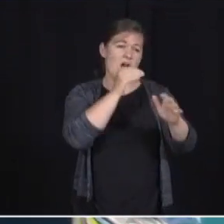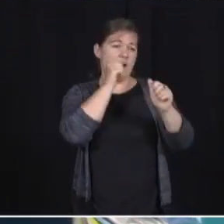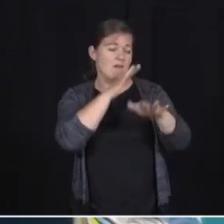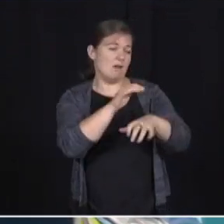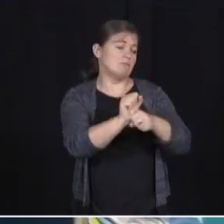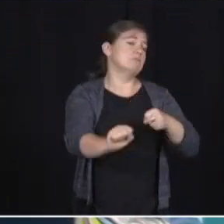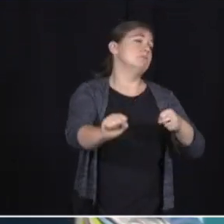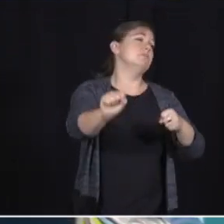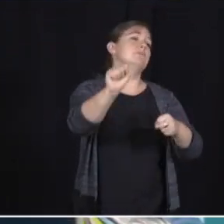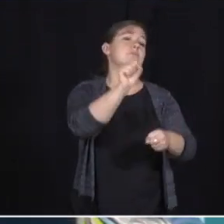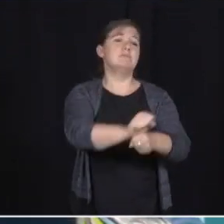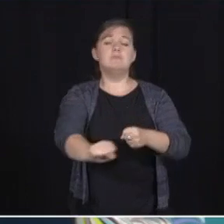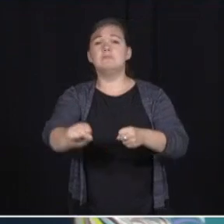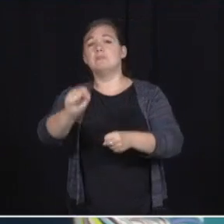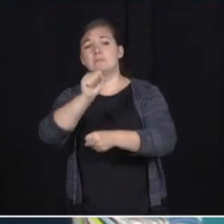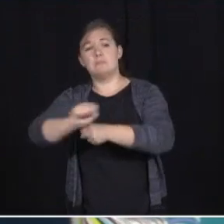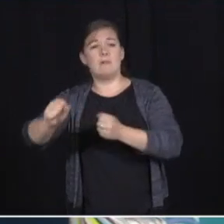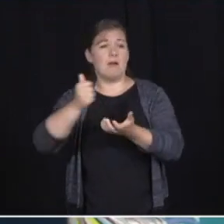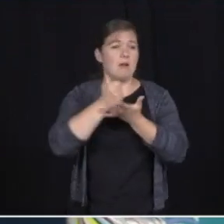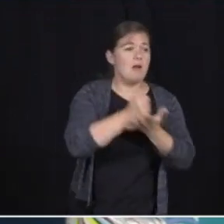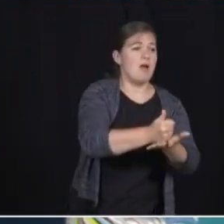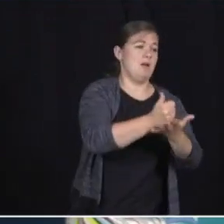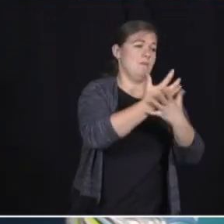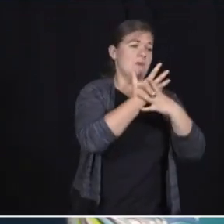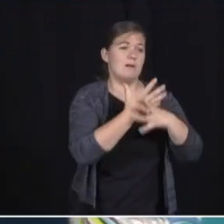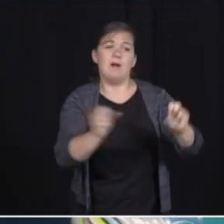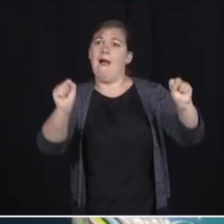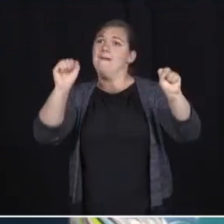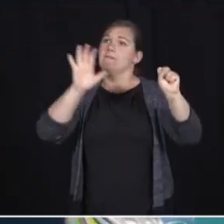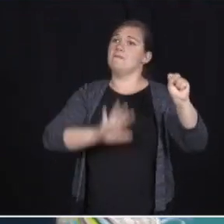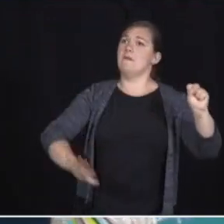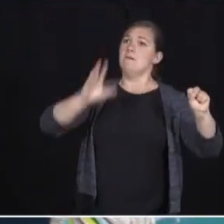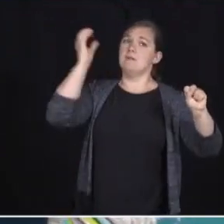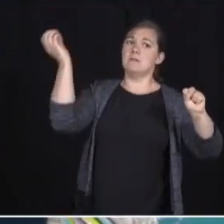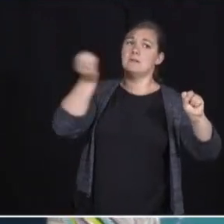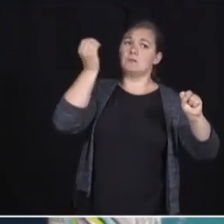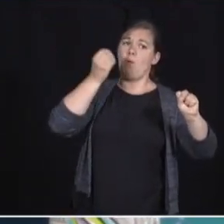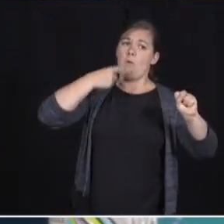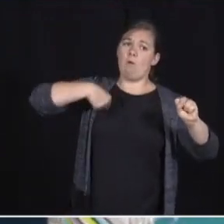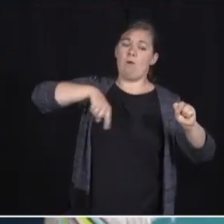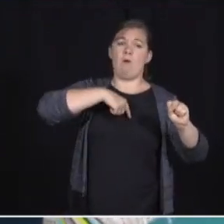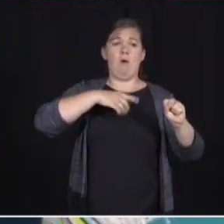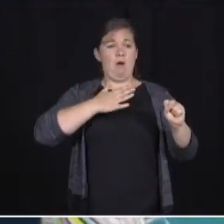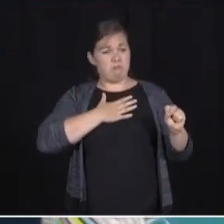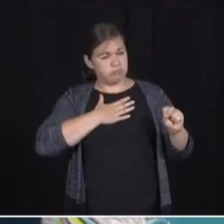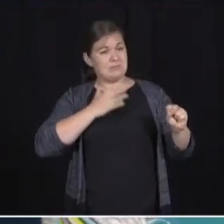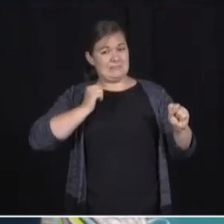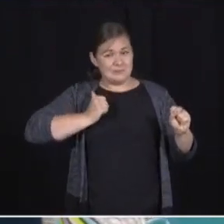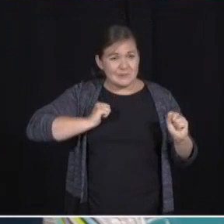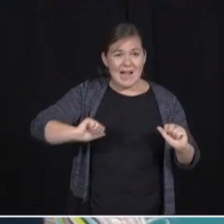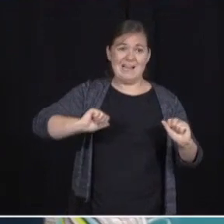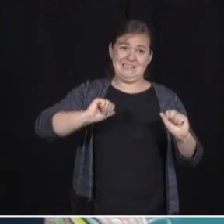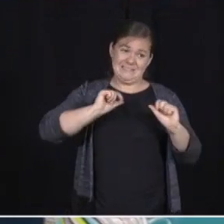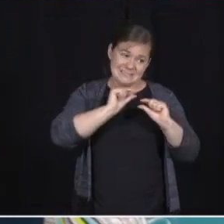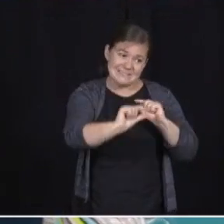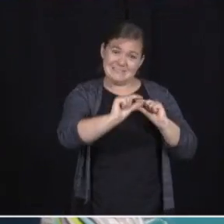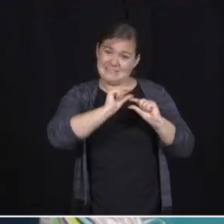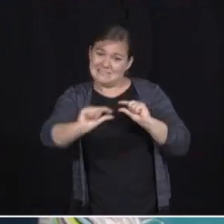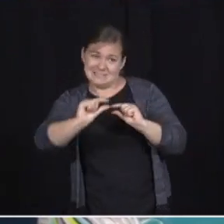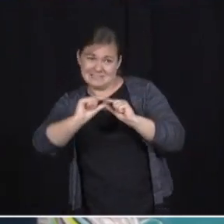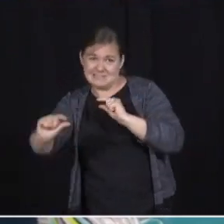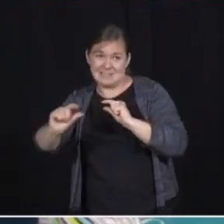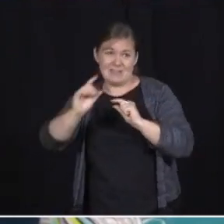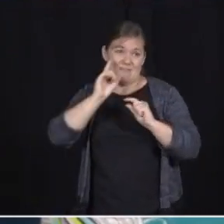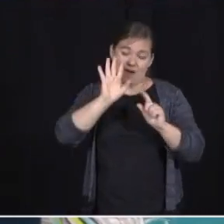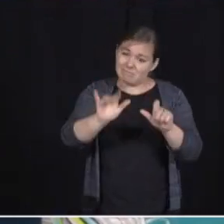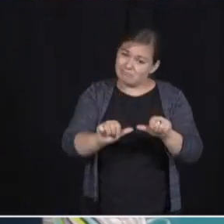And, we're very encouraged that we could do this and do this in a timely fashion, and that we will continue to